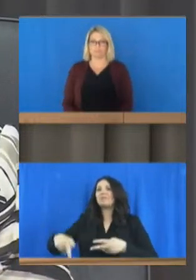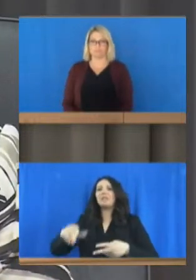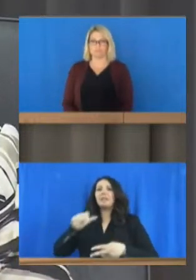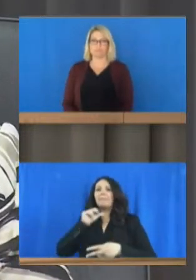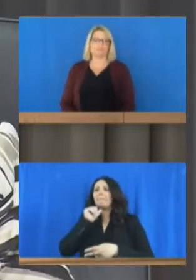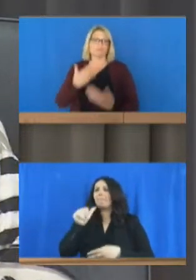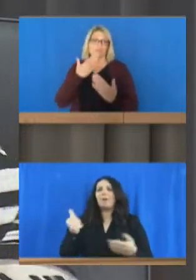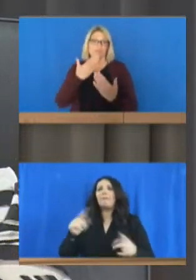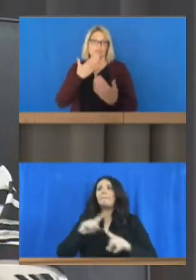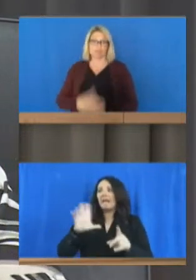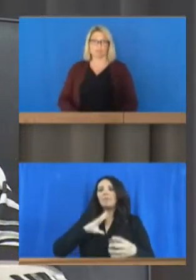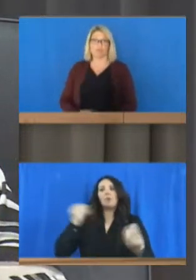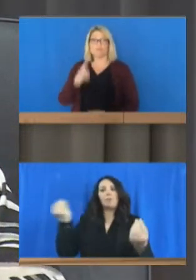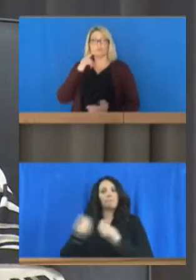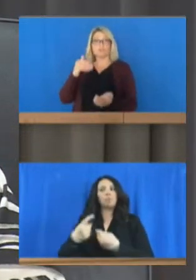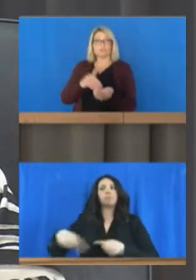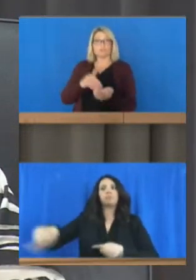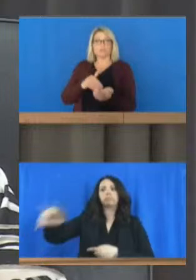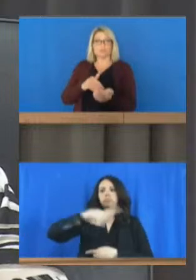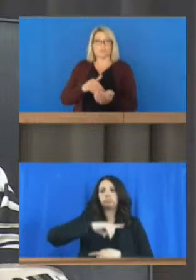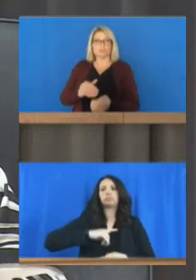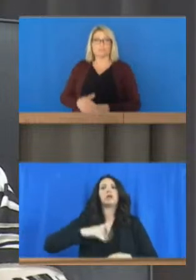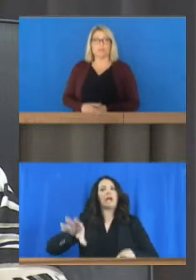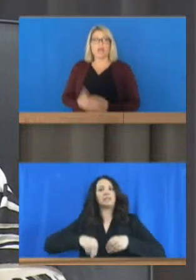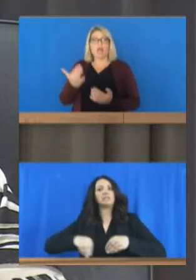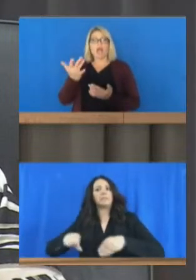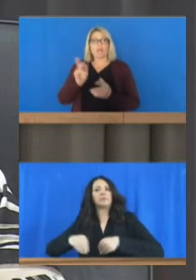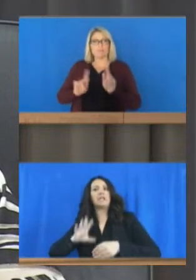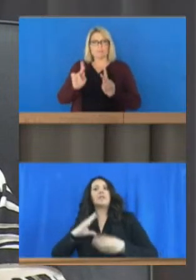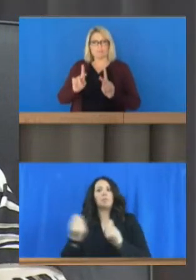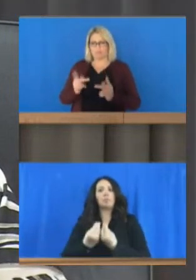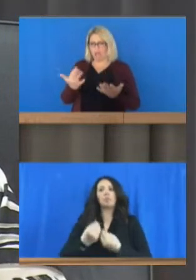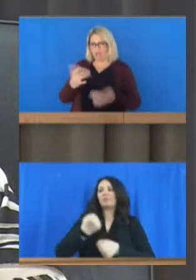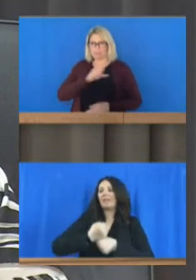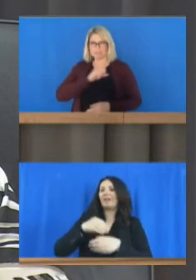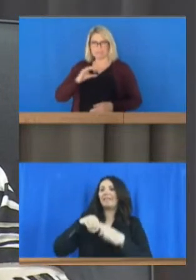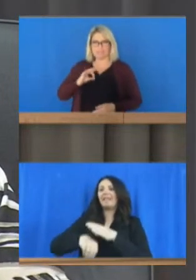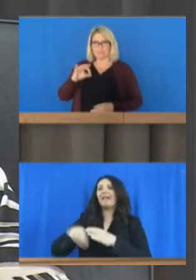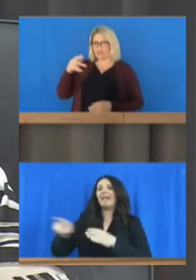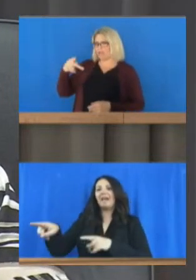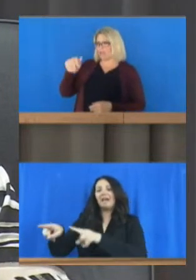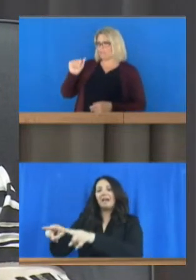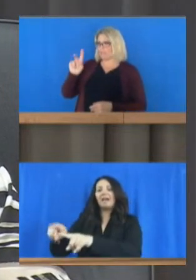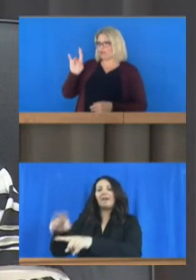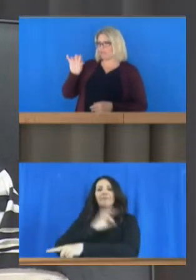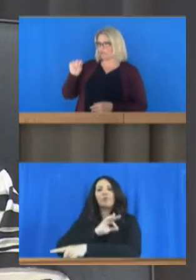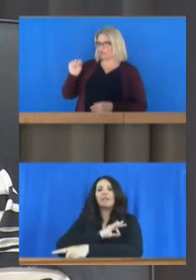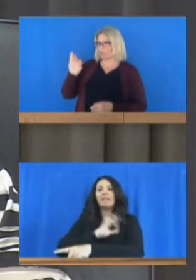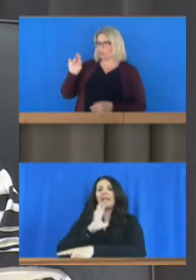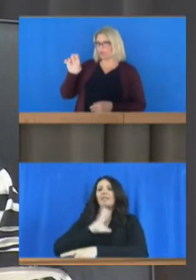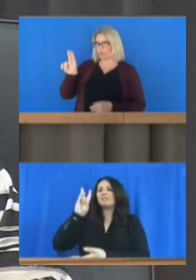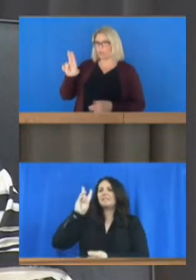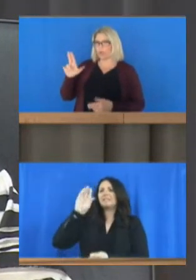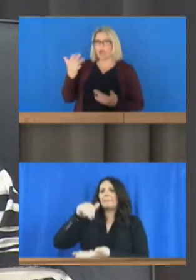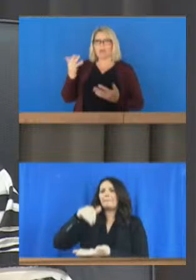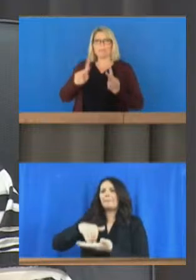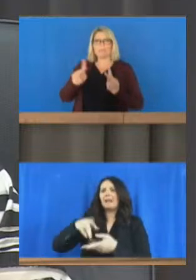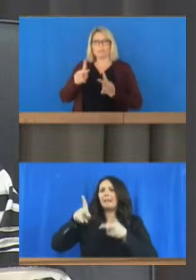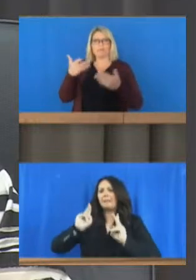38 residents and 15 staff. Next question, Ms. McKinnon.